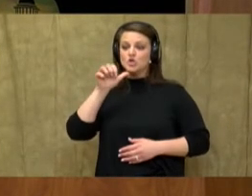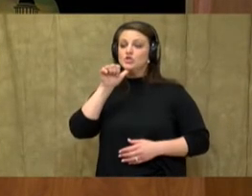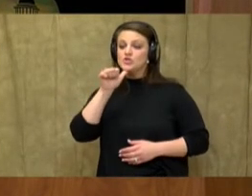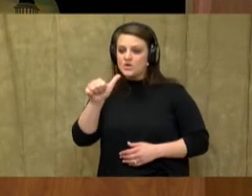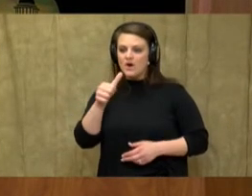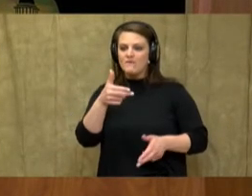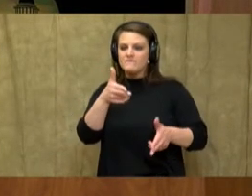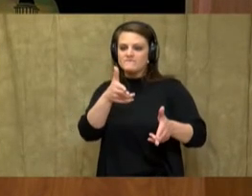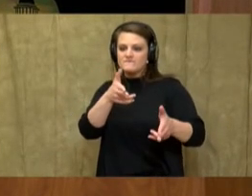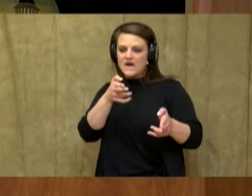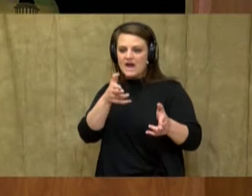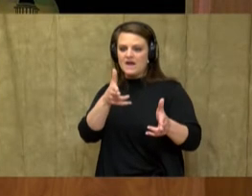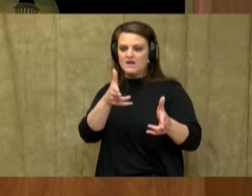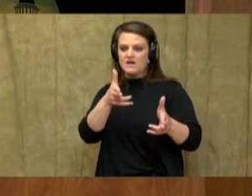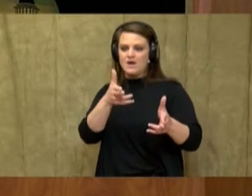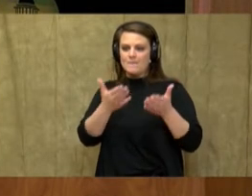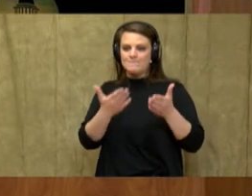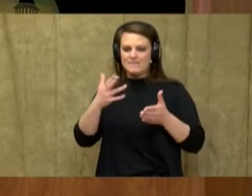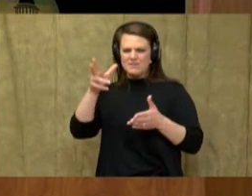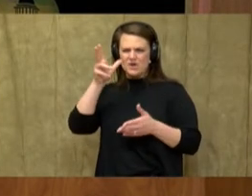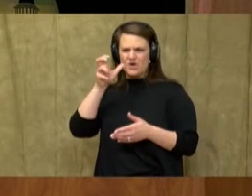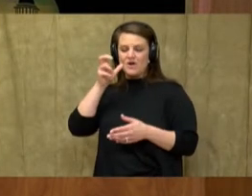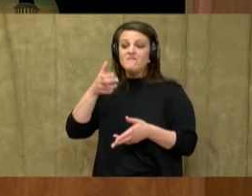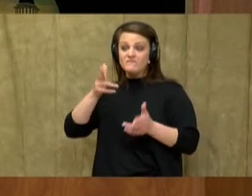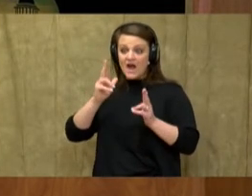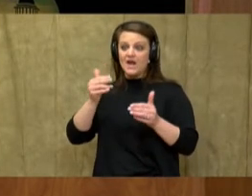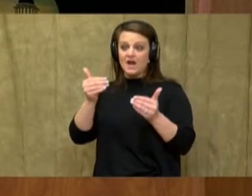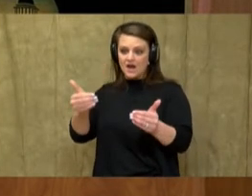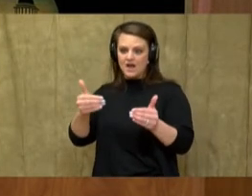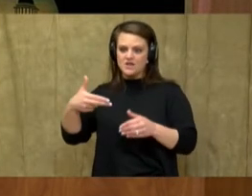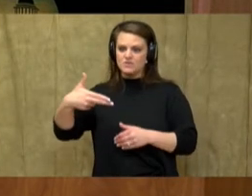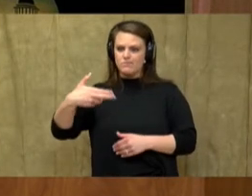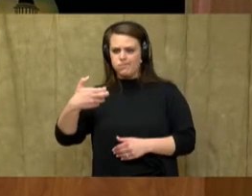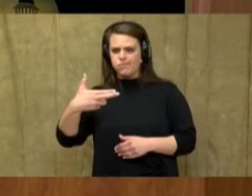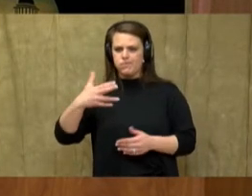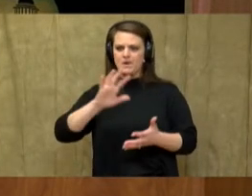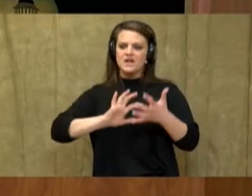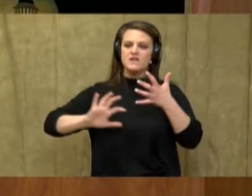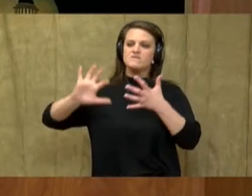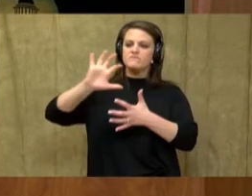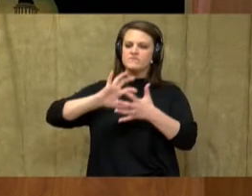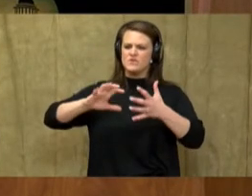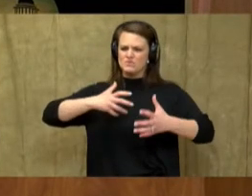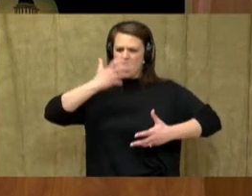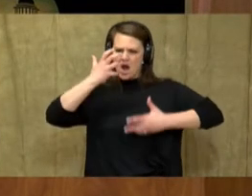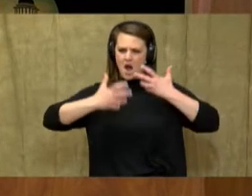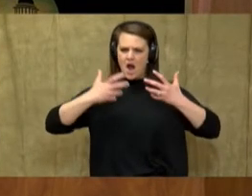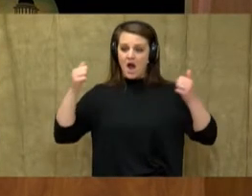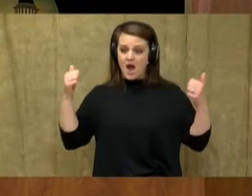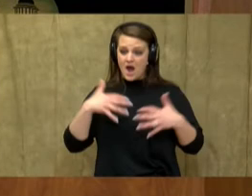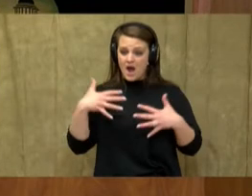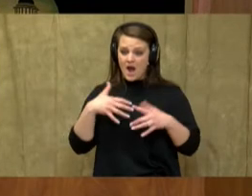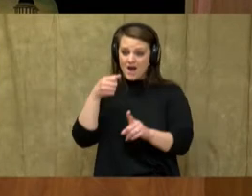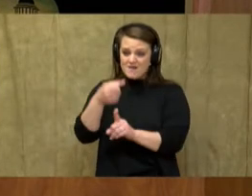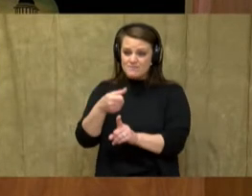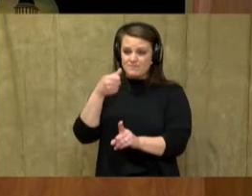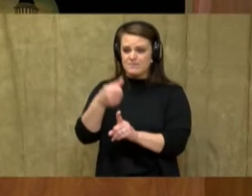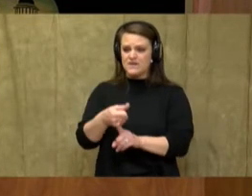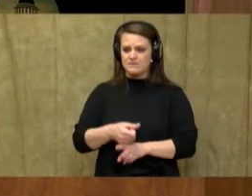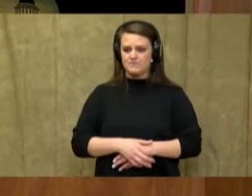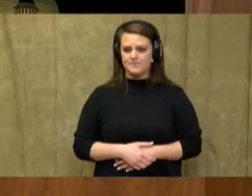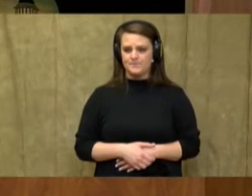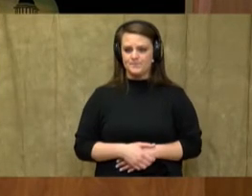fire," as fire. And he fired into the crowd, probably confused due to the anger and the fear of being beaten by a